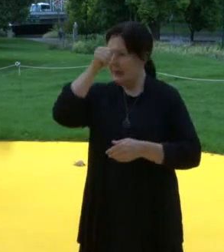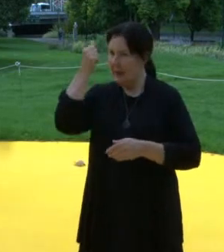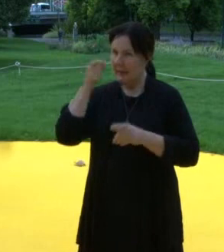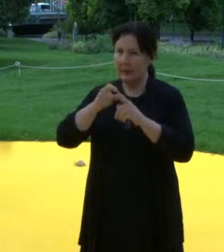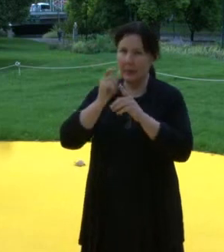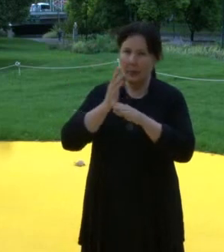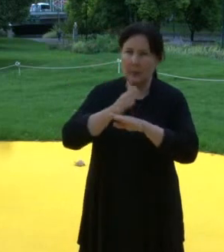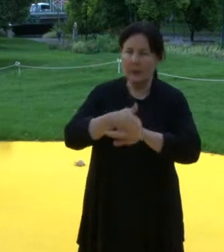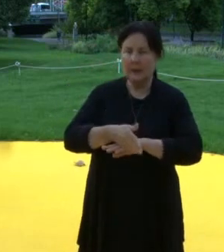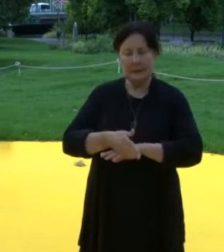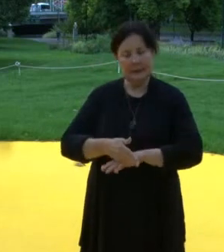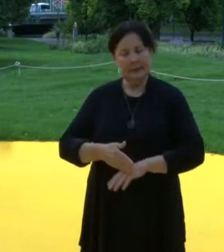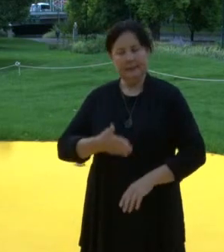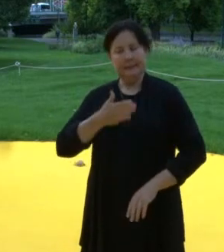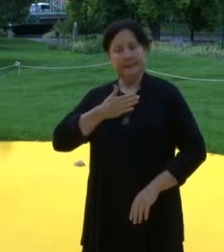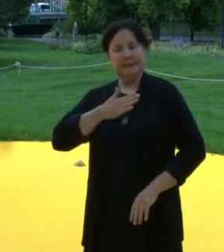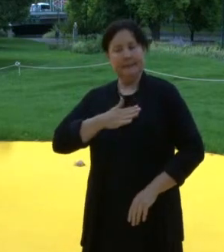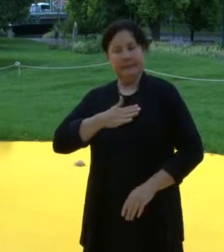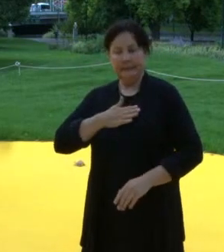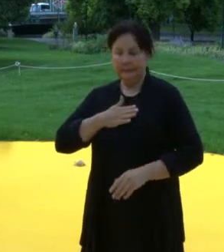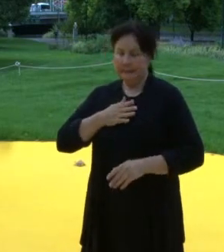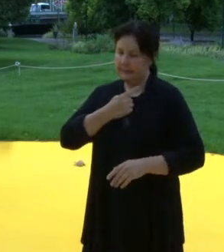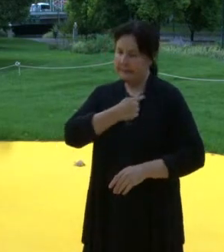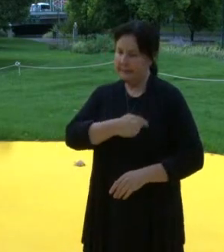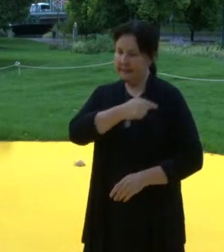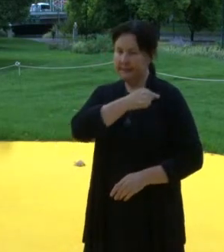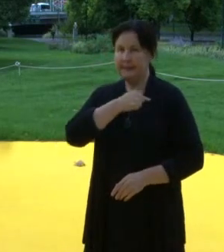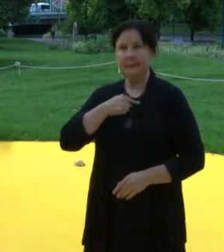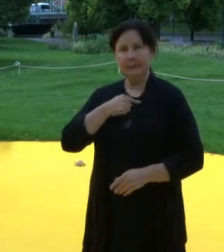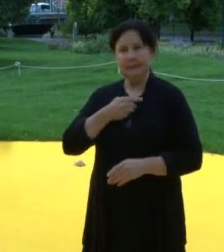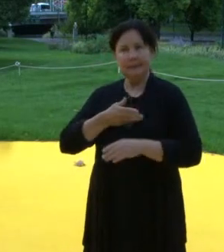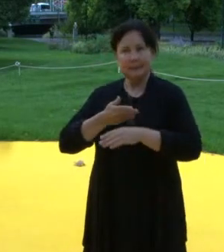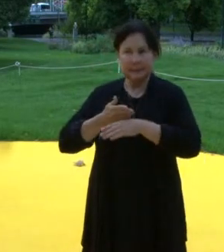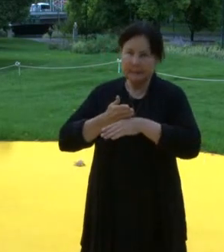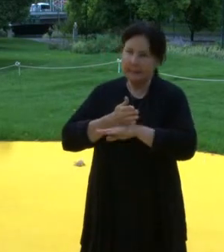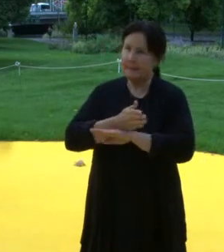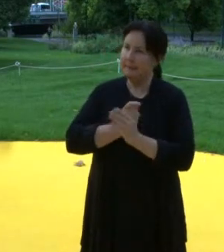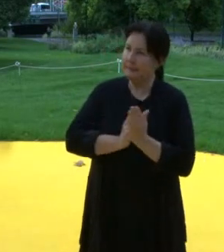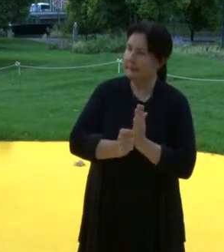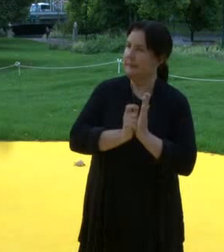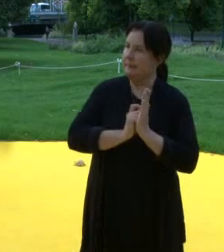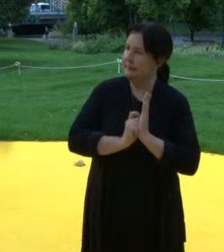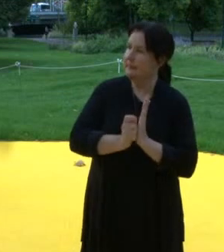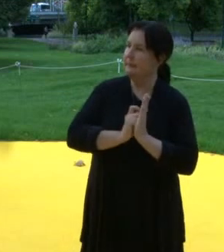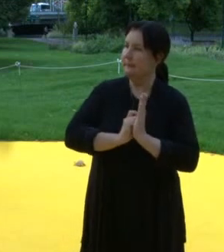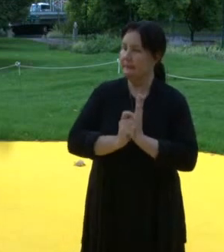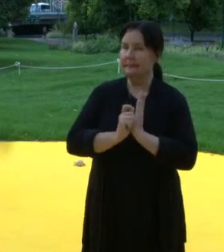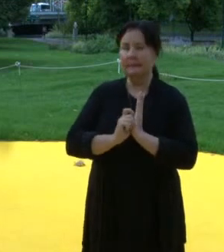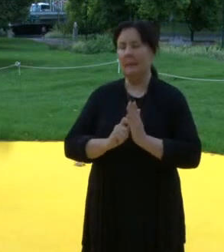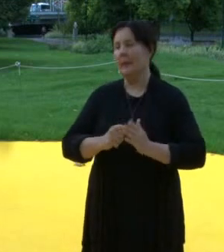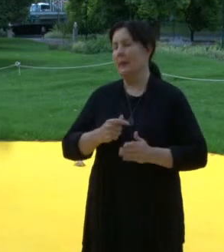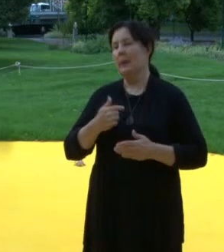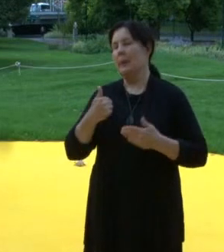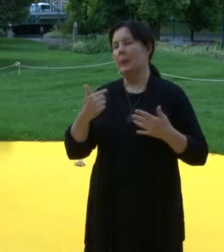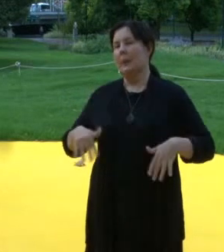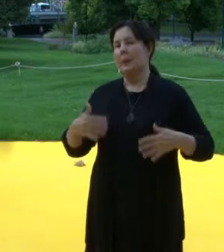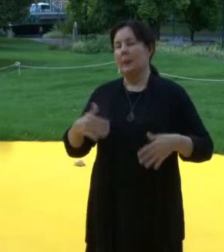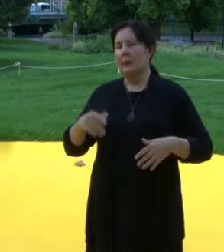dedication to do what you do. And many of you have left me in awe, and I'm so pleased that you are being recognised for your work